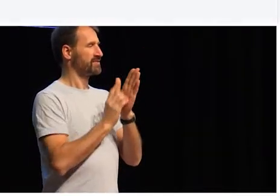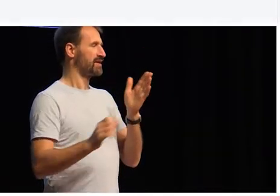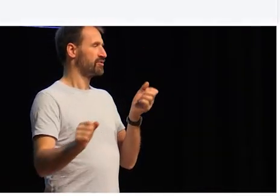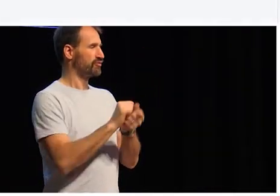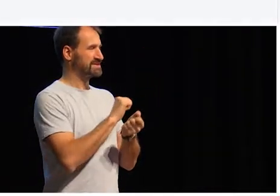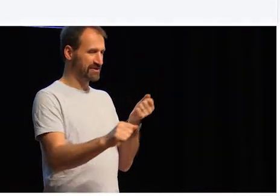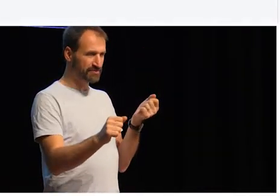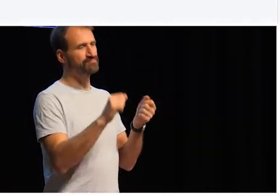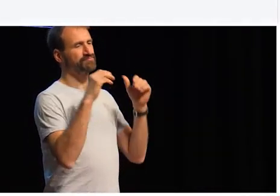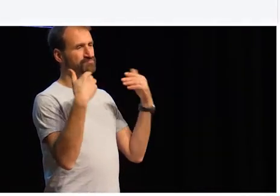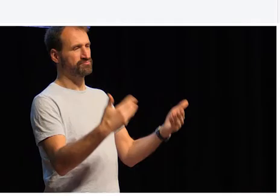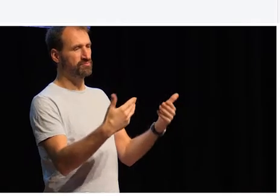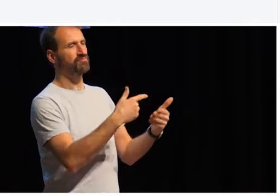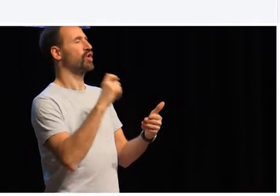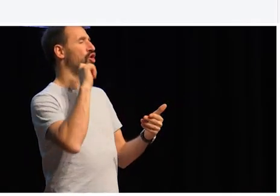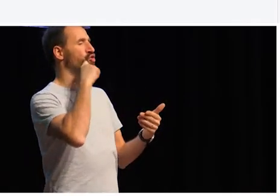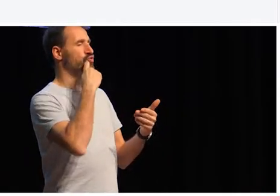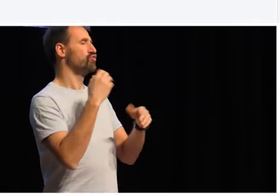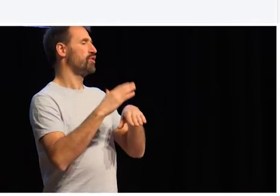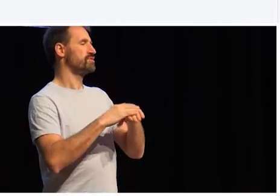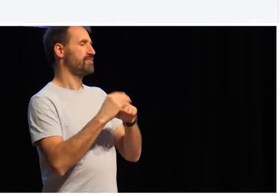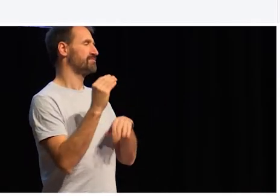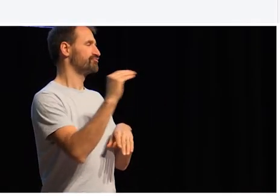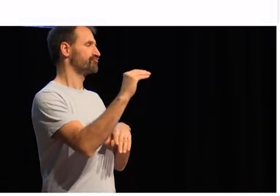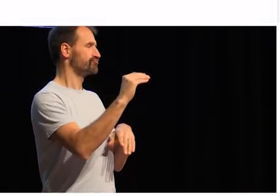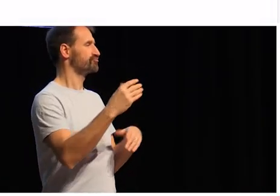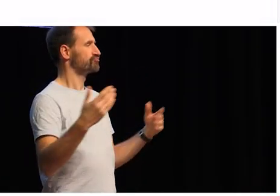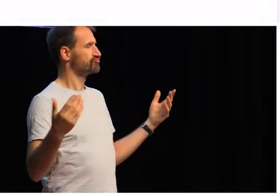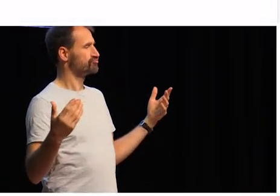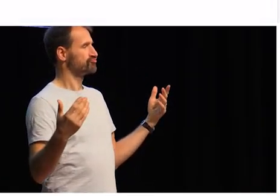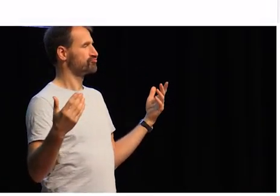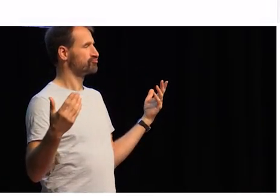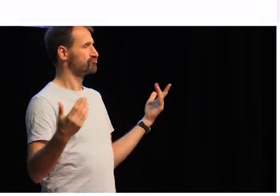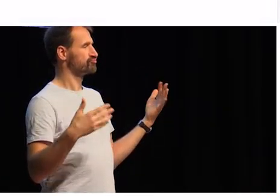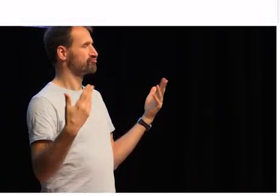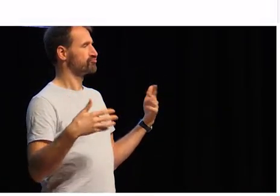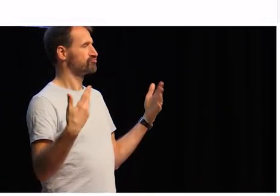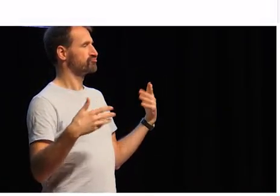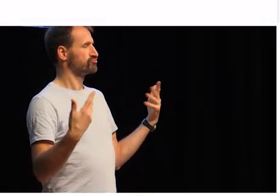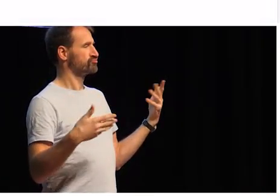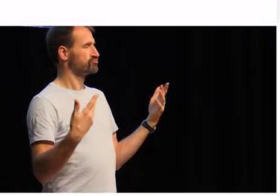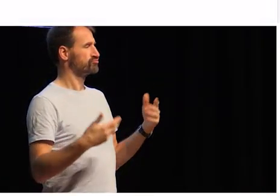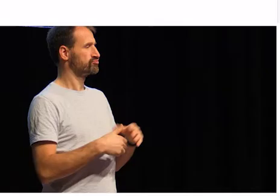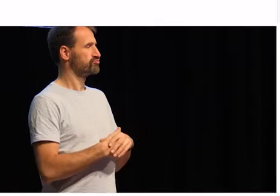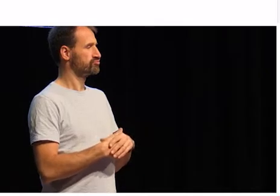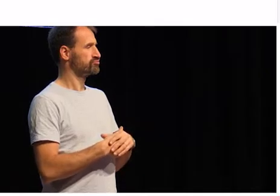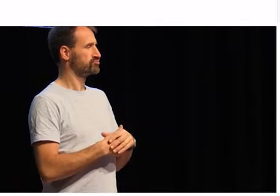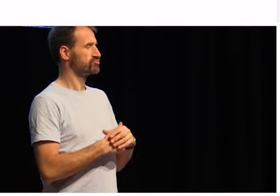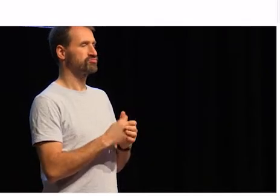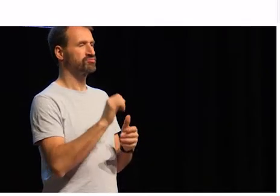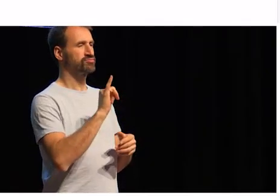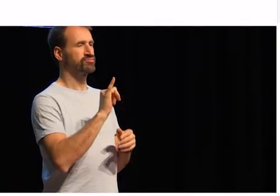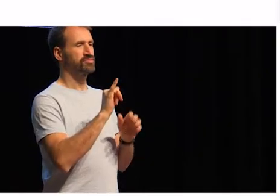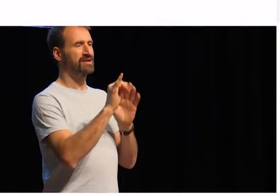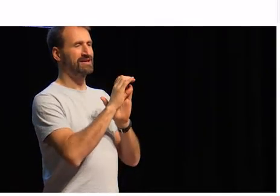give it a cool name come on and let's call it insta